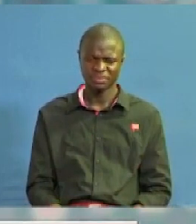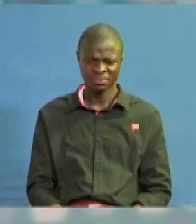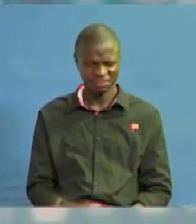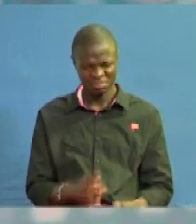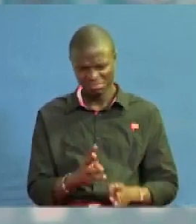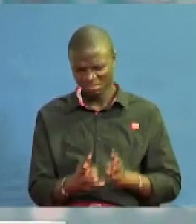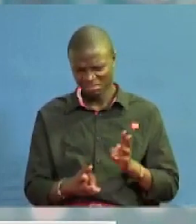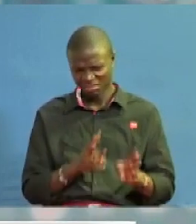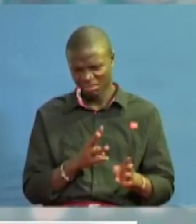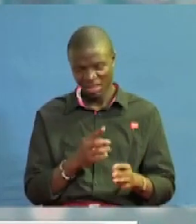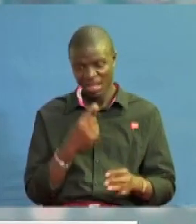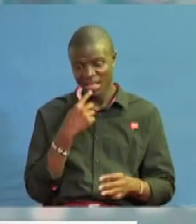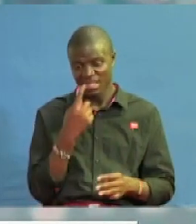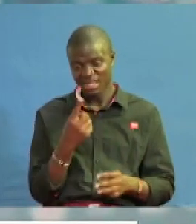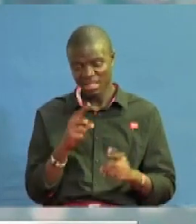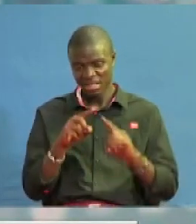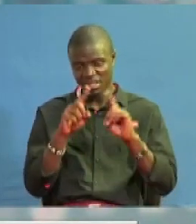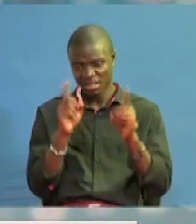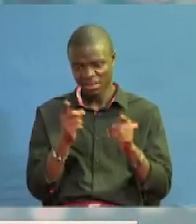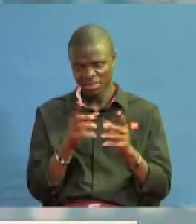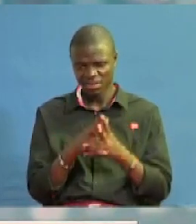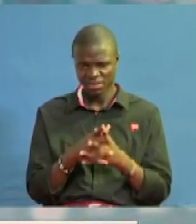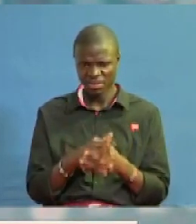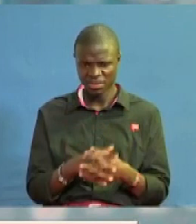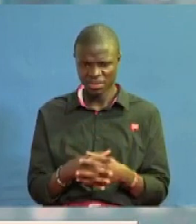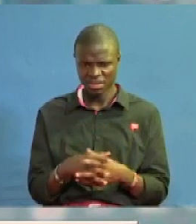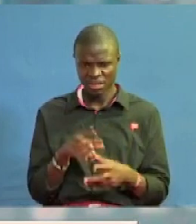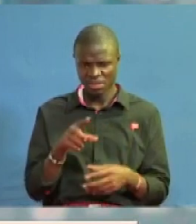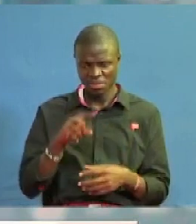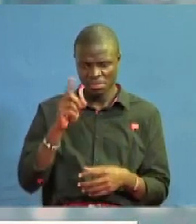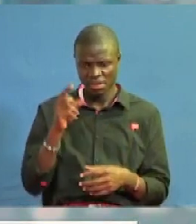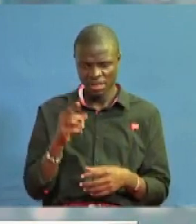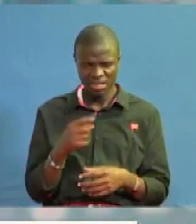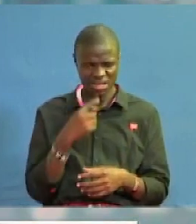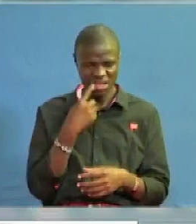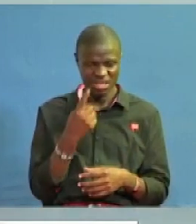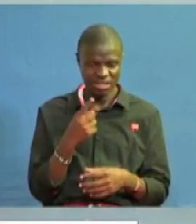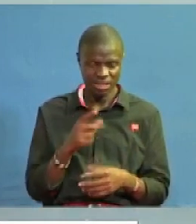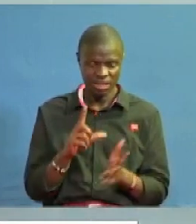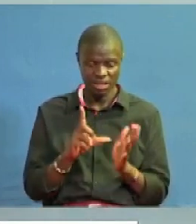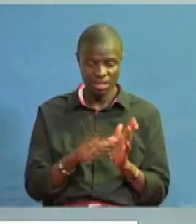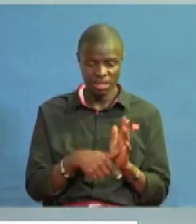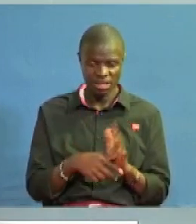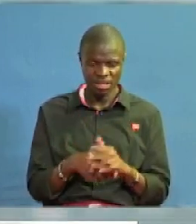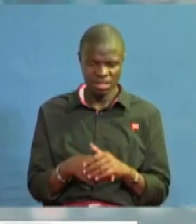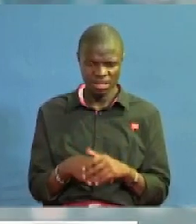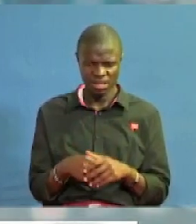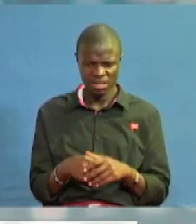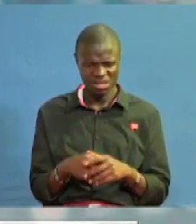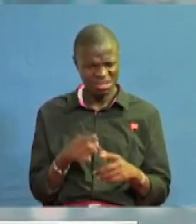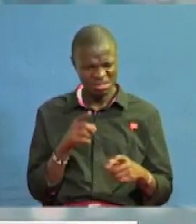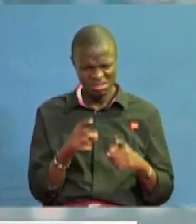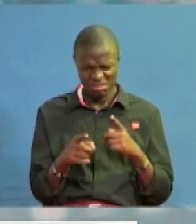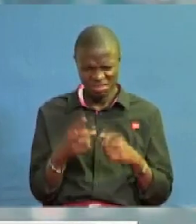And maybe I will say this by answering a question that I presume that you might ask later. All right, I'll ask it again. Yes. So you